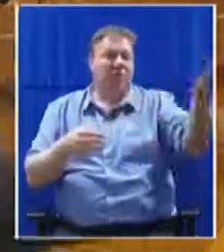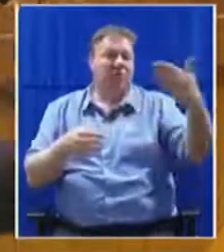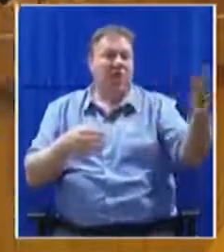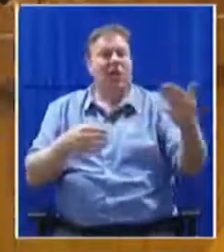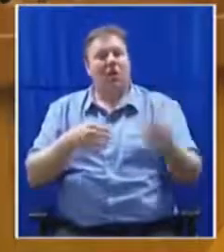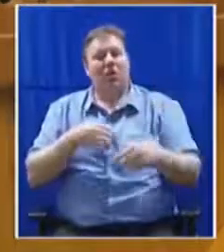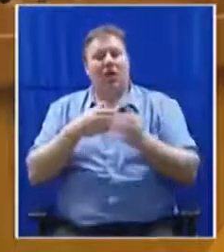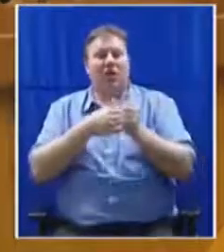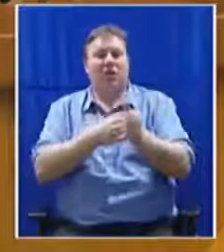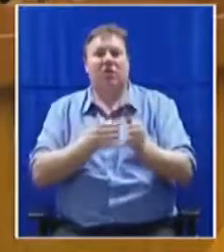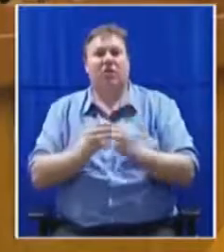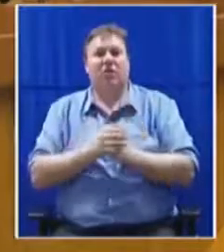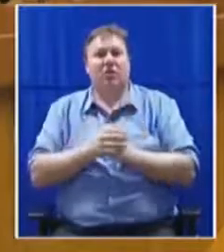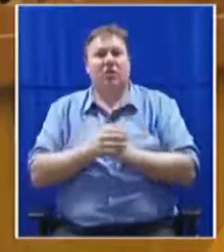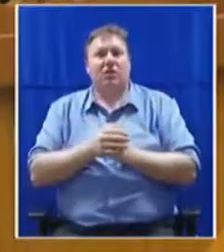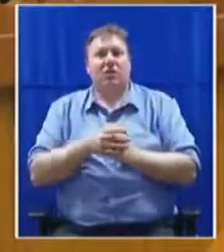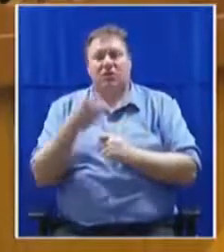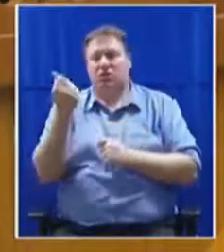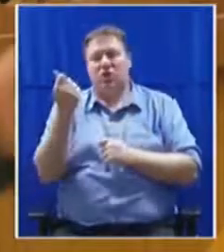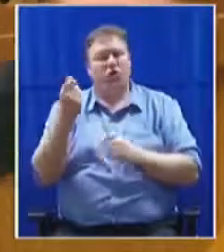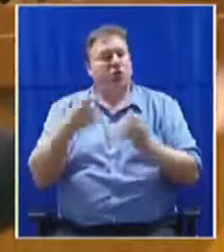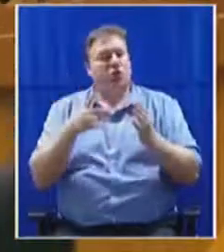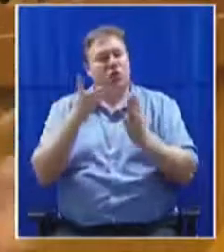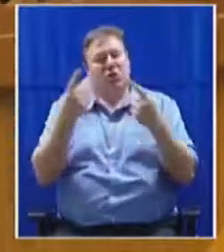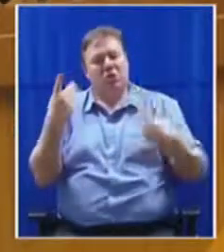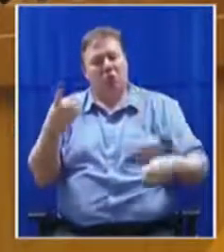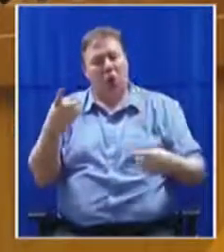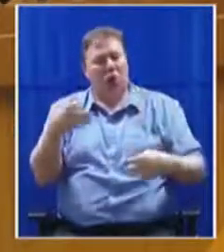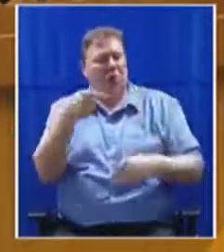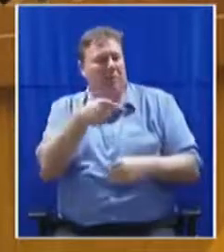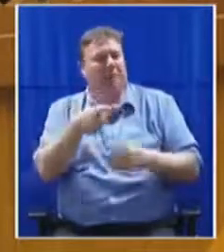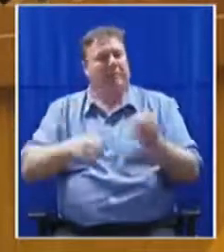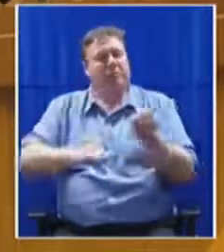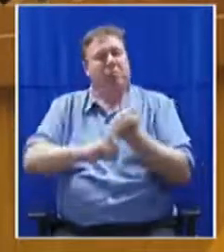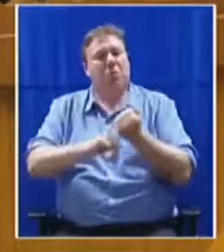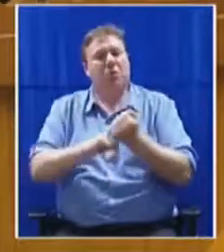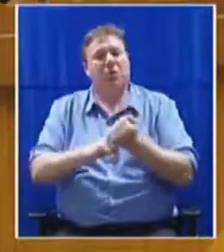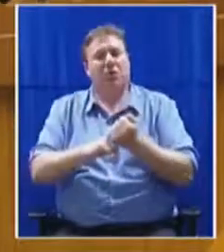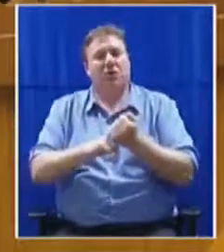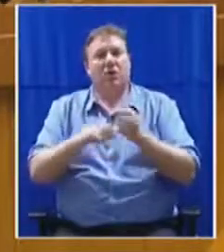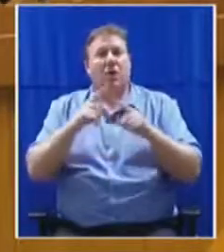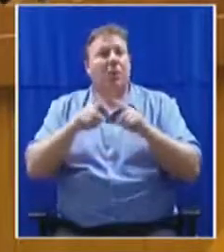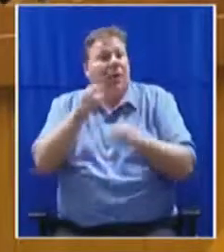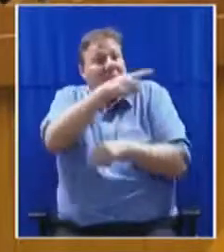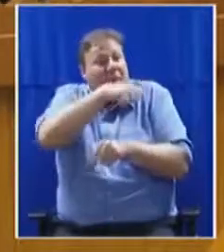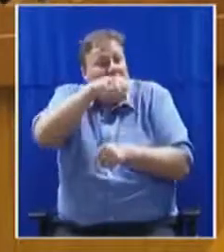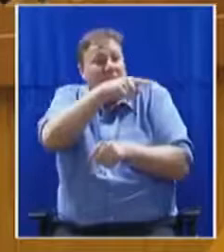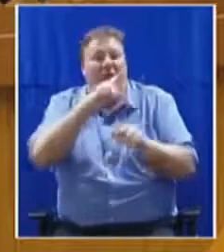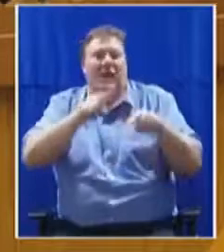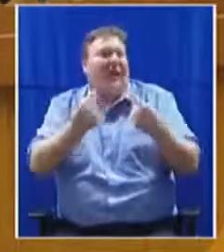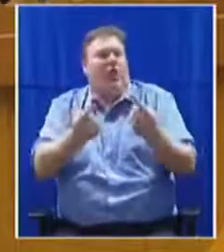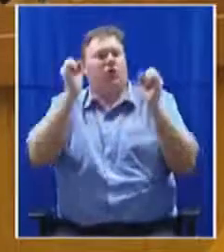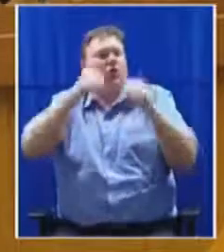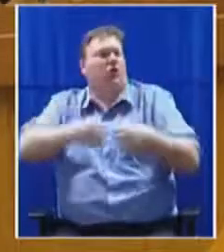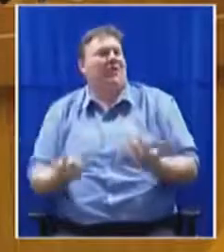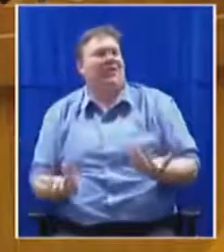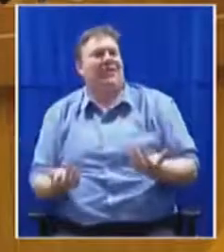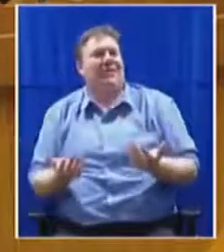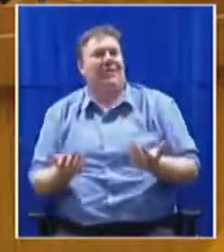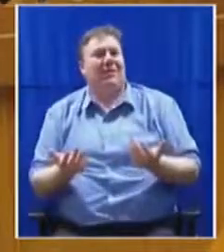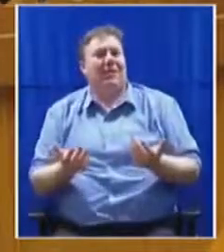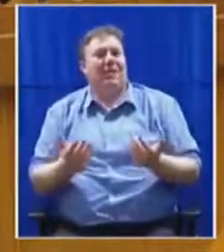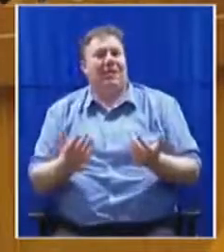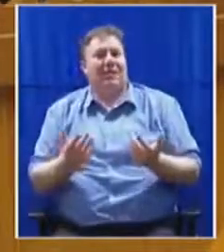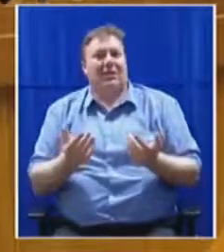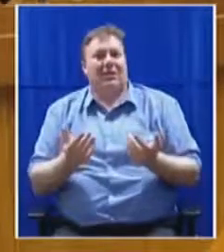a Treasury document that has been supported, we support, but they can't even agree on it. It's by no means a